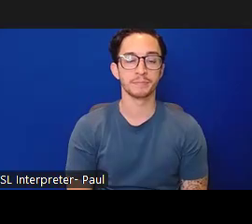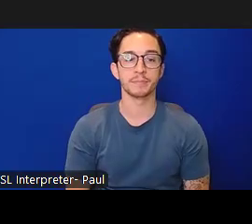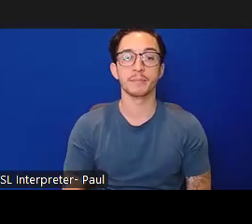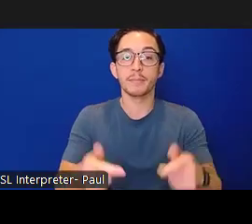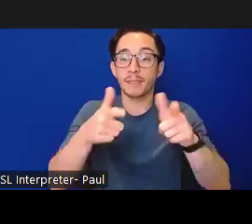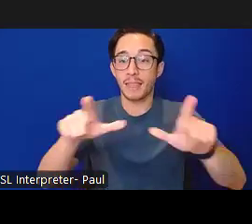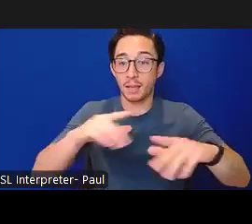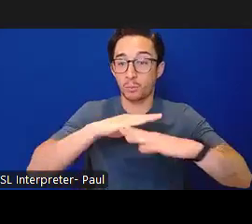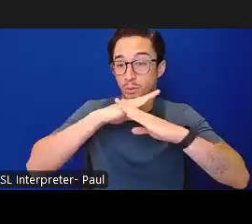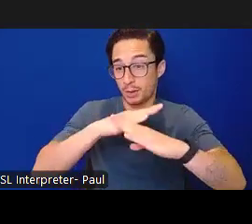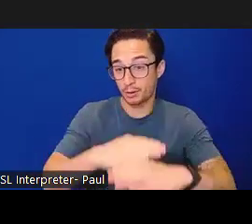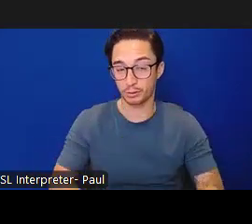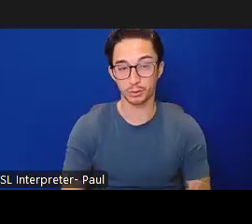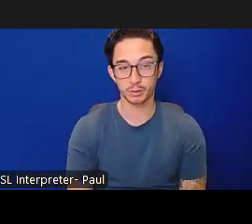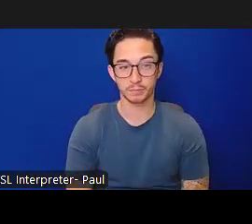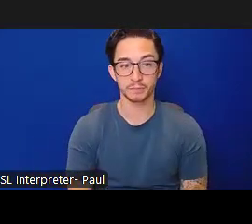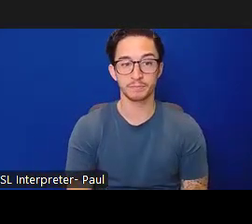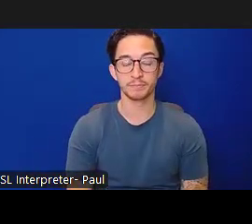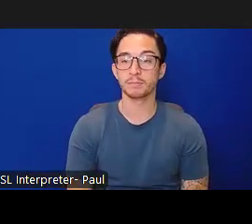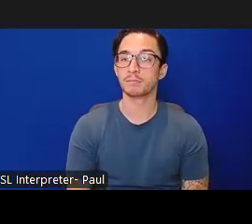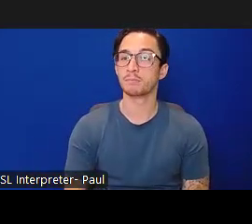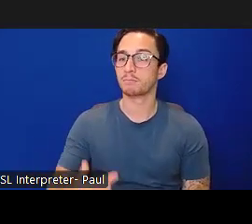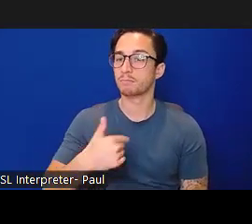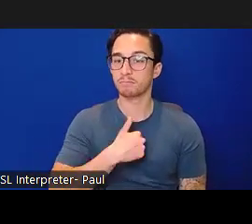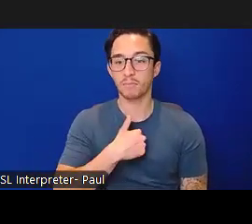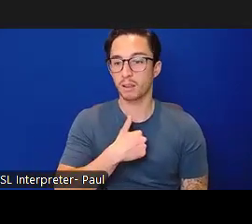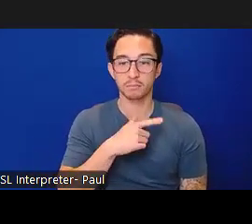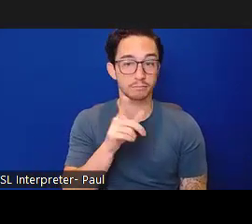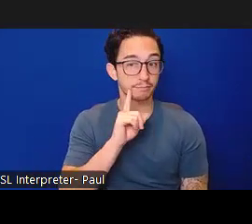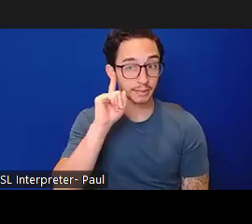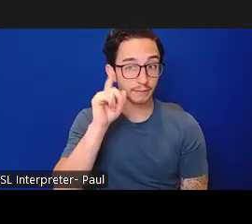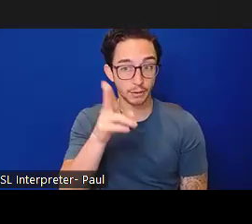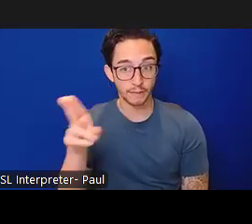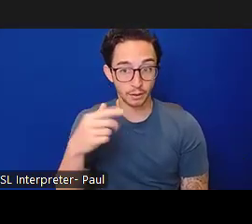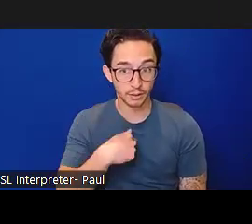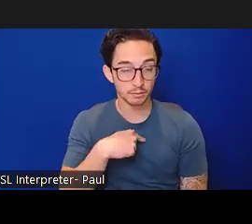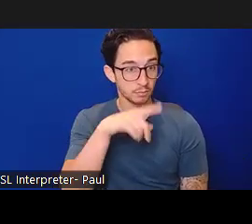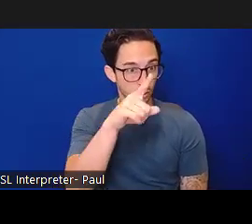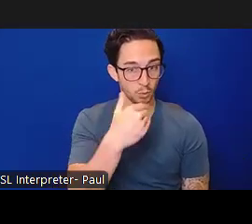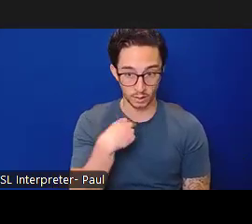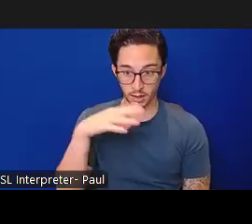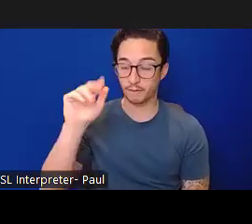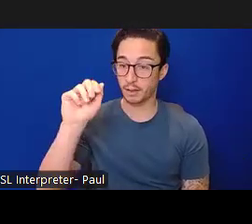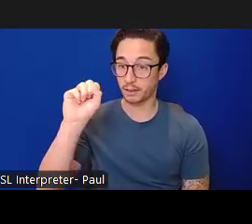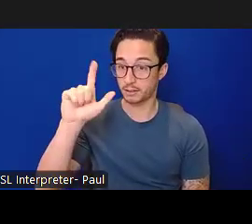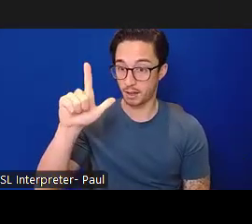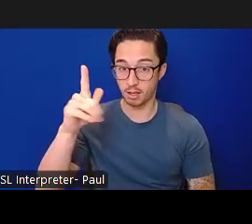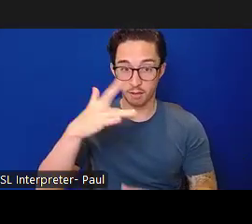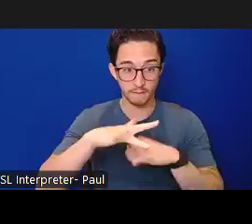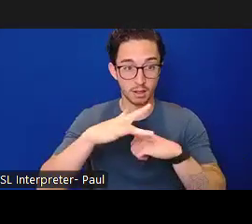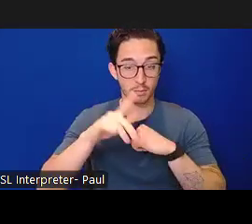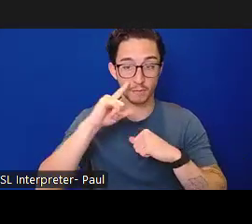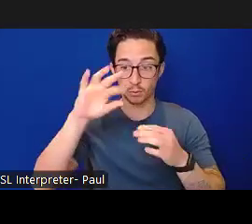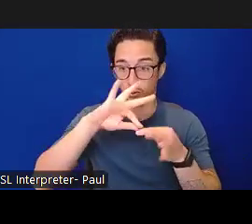Language barriers. If I'm a member of the deaf and hard of hearing, do you have ASL available to